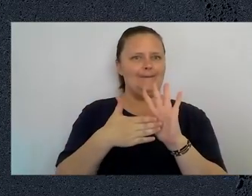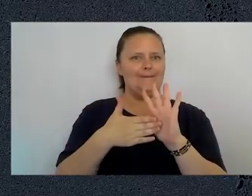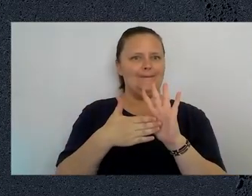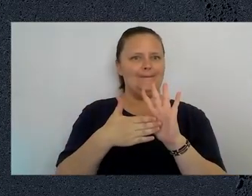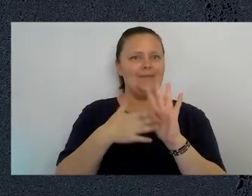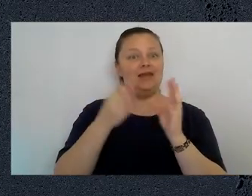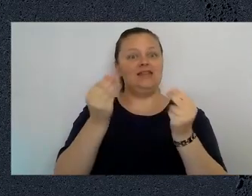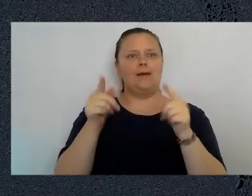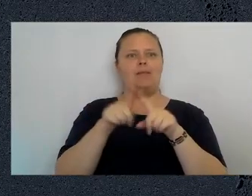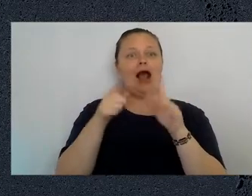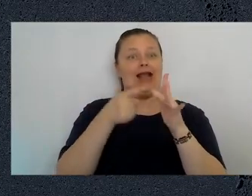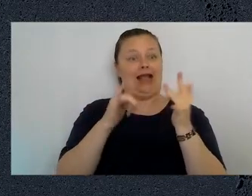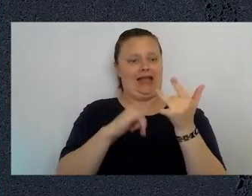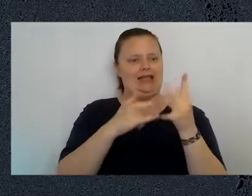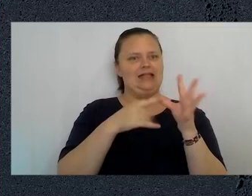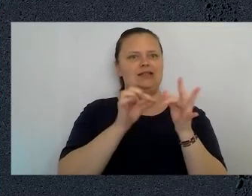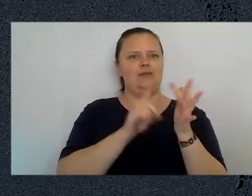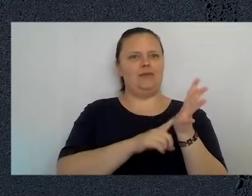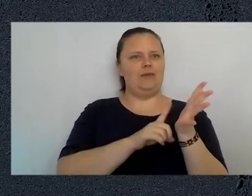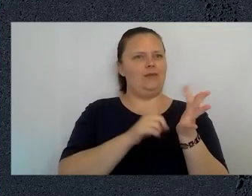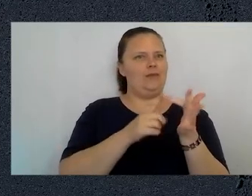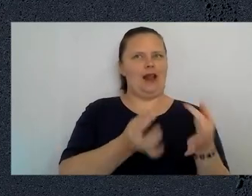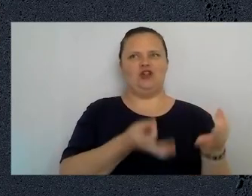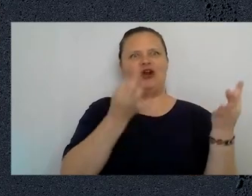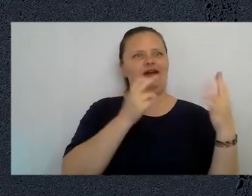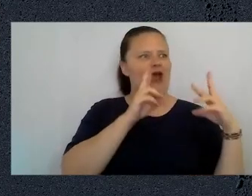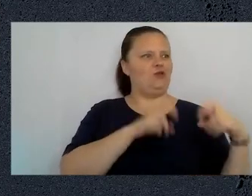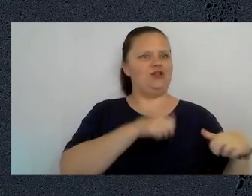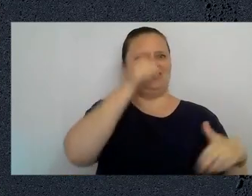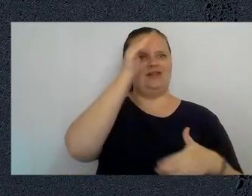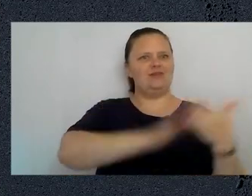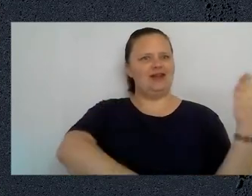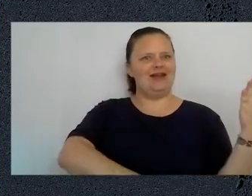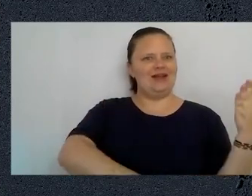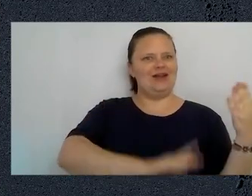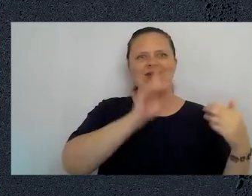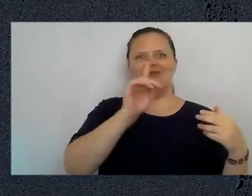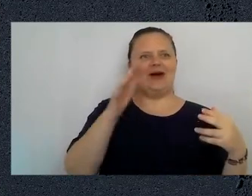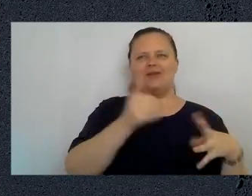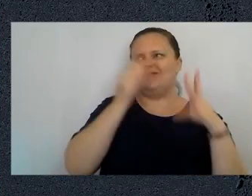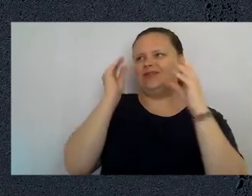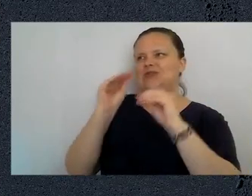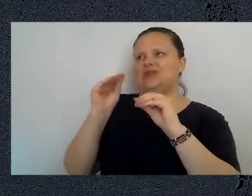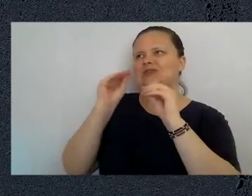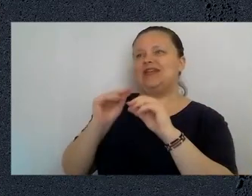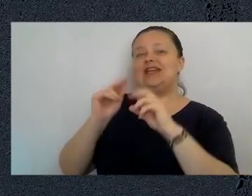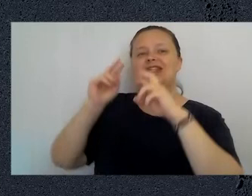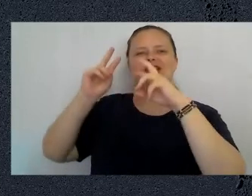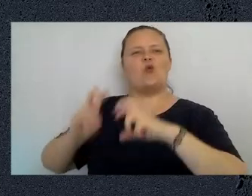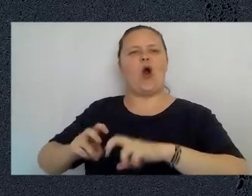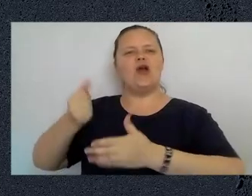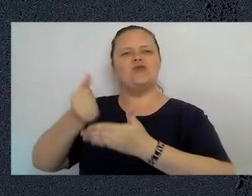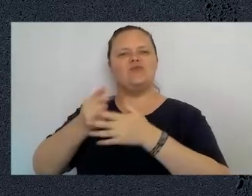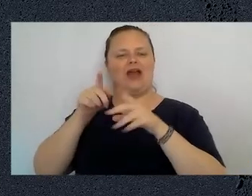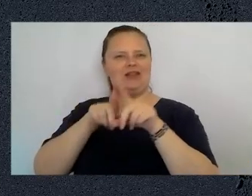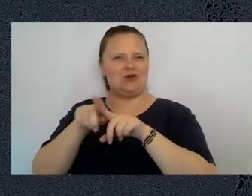Isabelle, may not have had that research experience, and yet they have to teach inquiry-based learning. So we